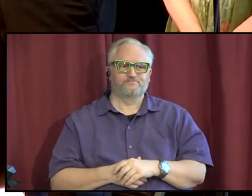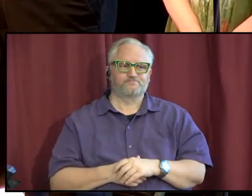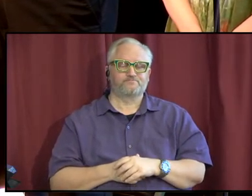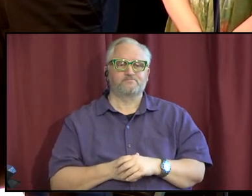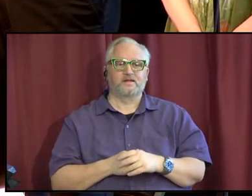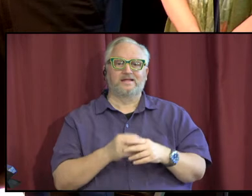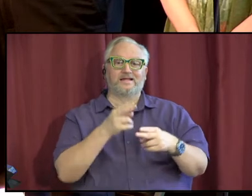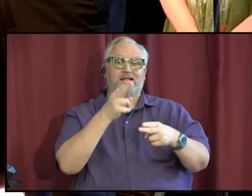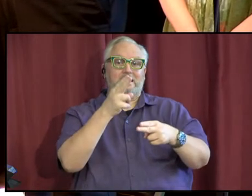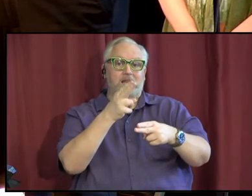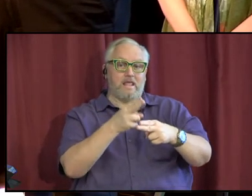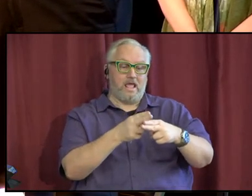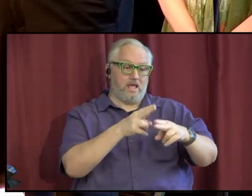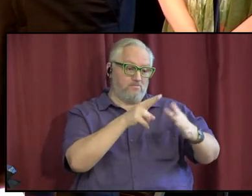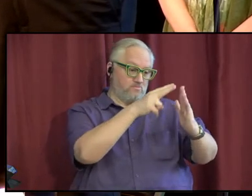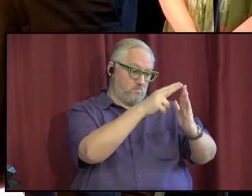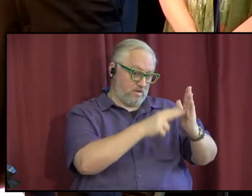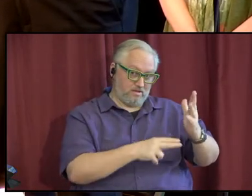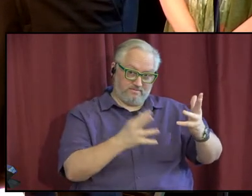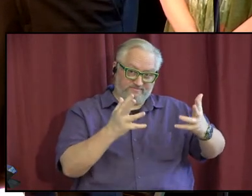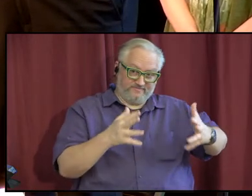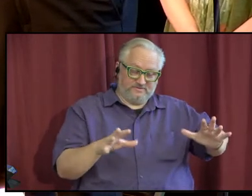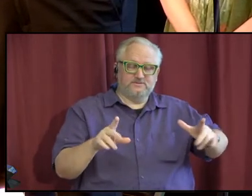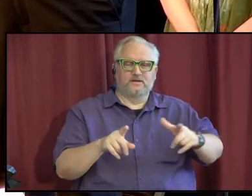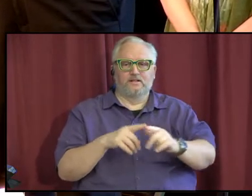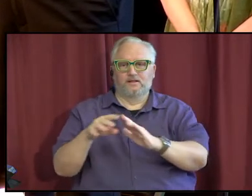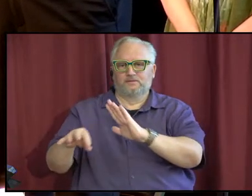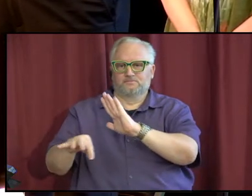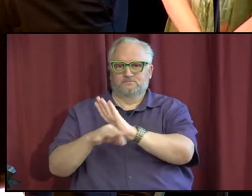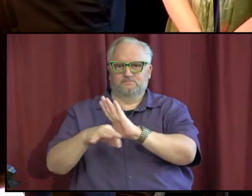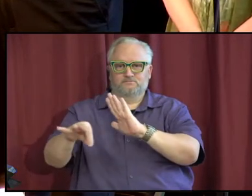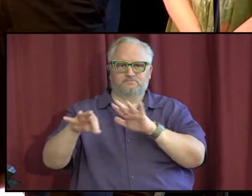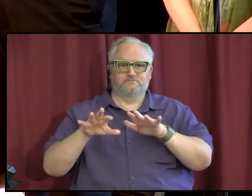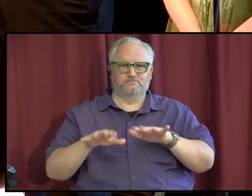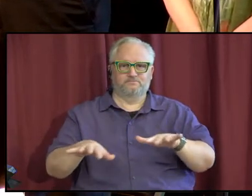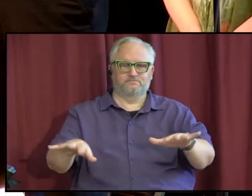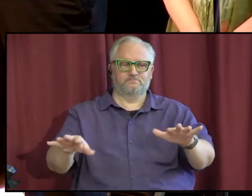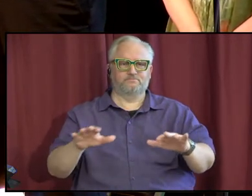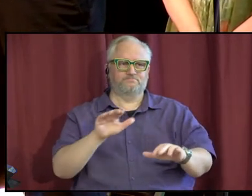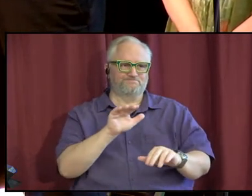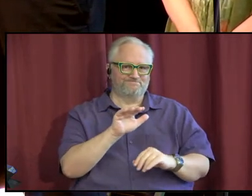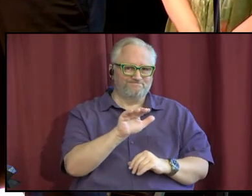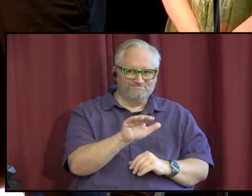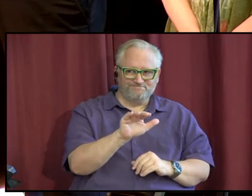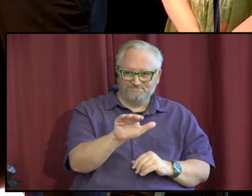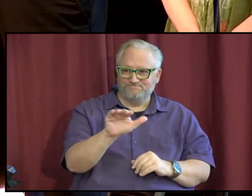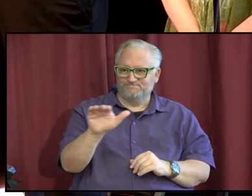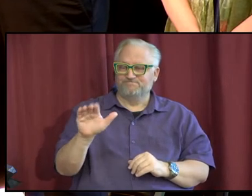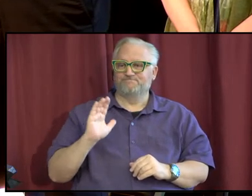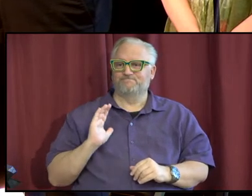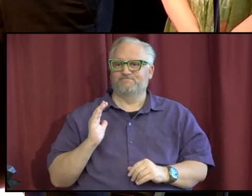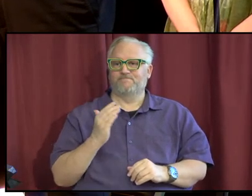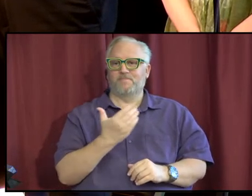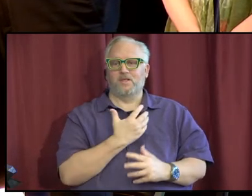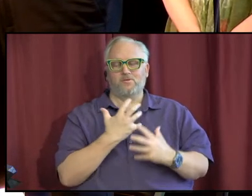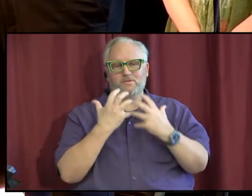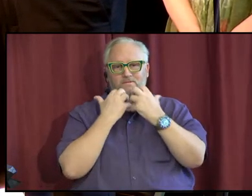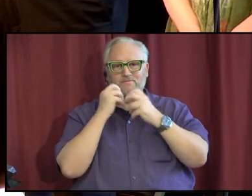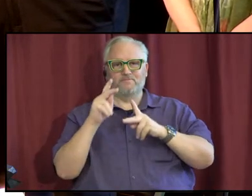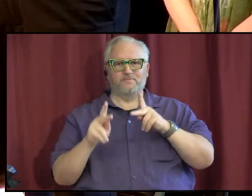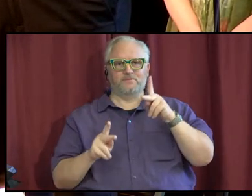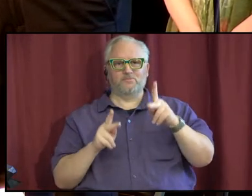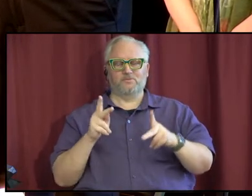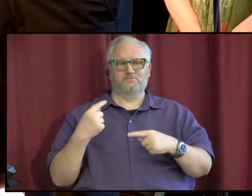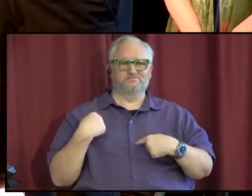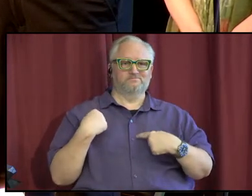After each name is spoken, we will ring the bell as a reminder of our loved ones